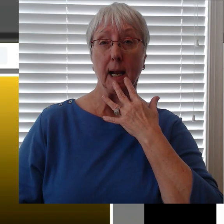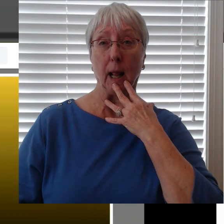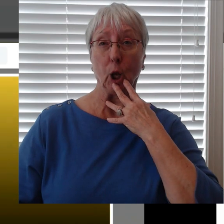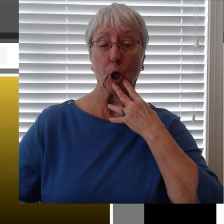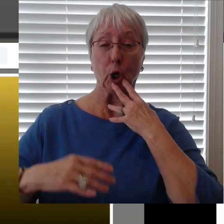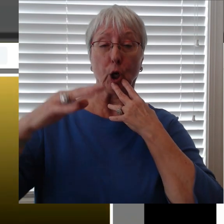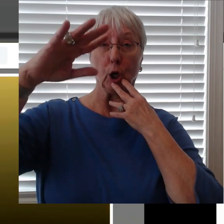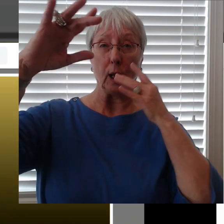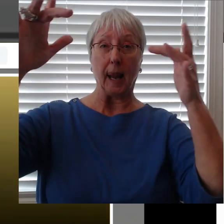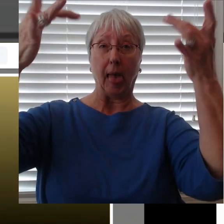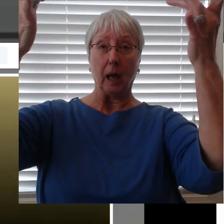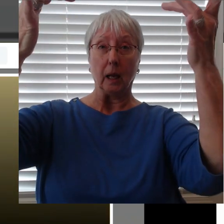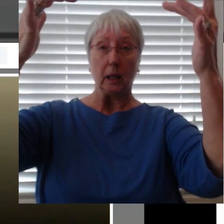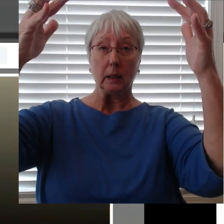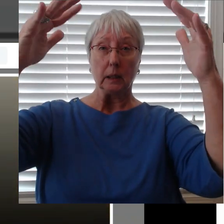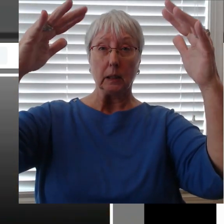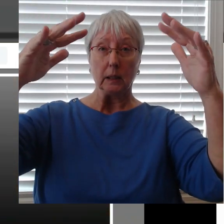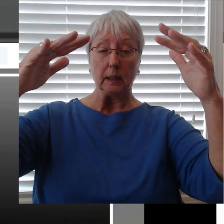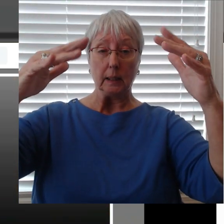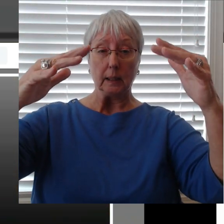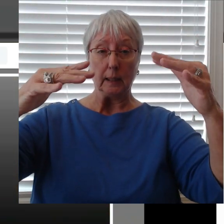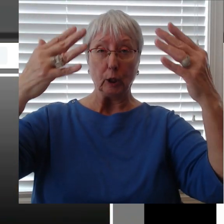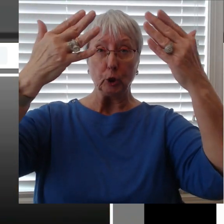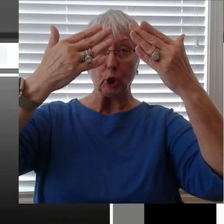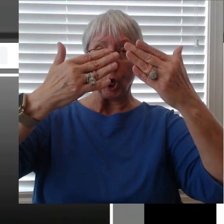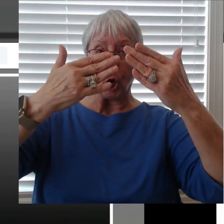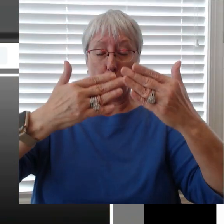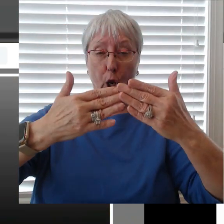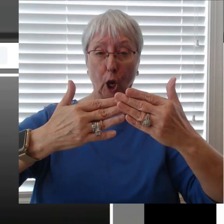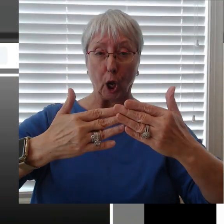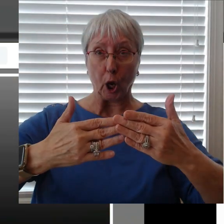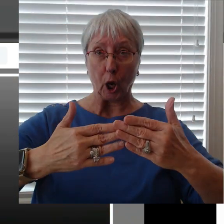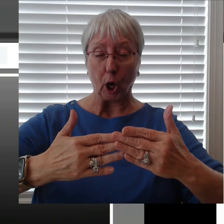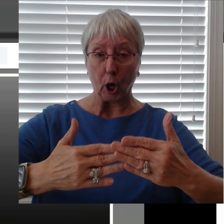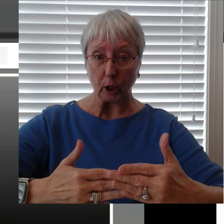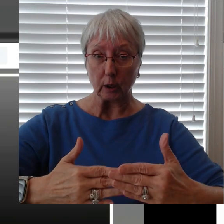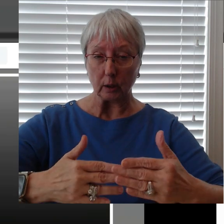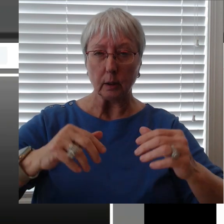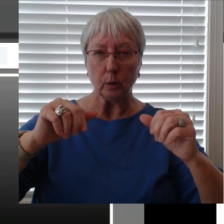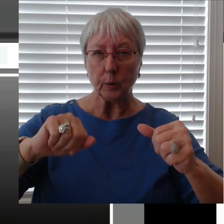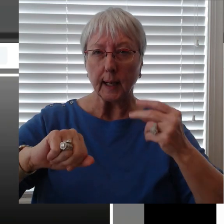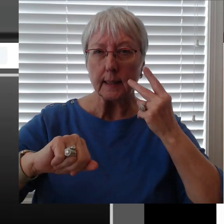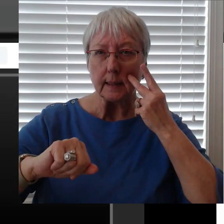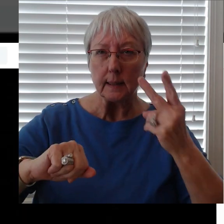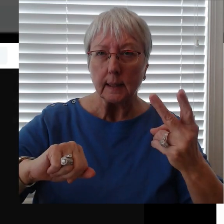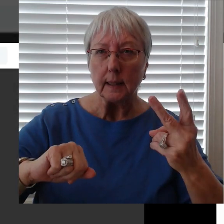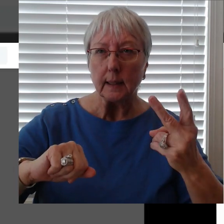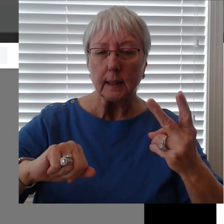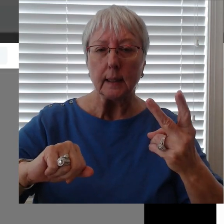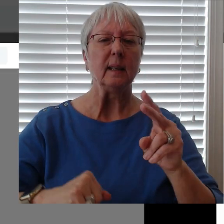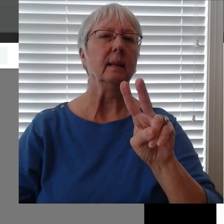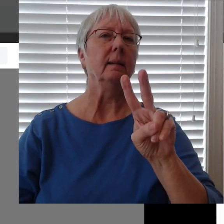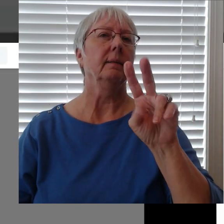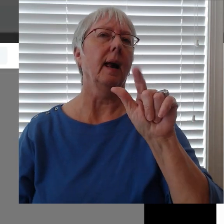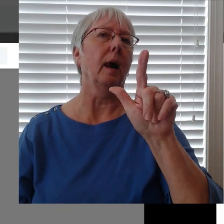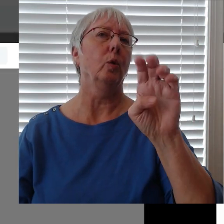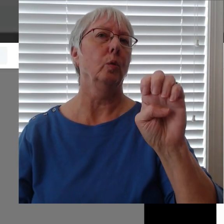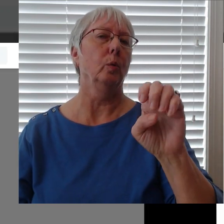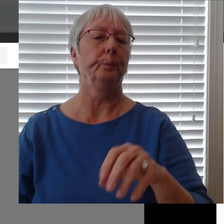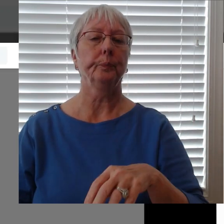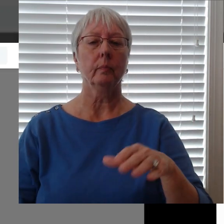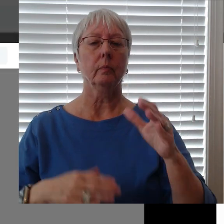to understand the value of the color if we slowly take away the chroma or vibrancy of the color. Saturation,